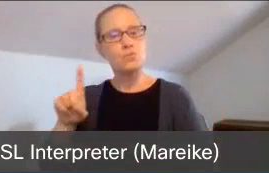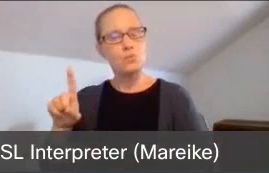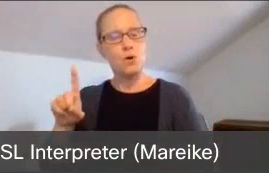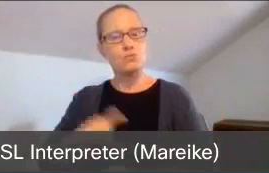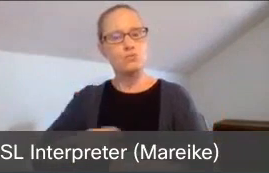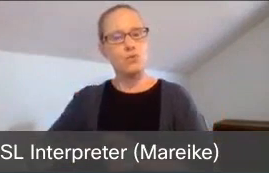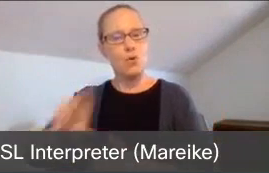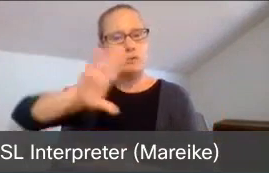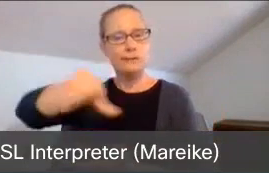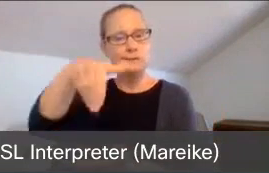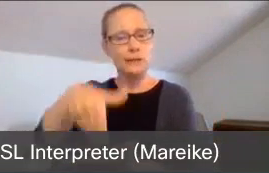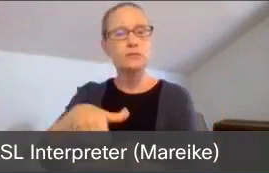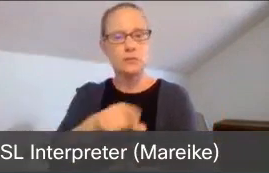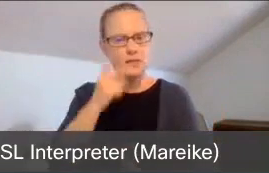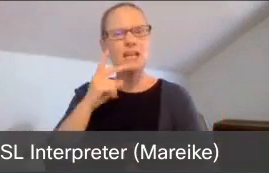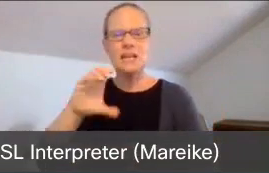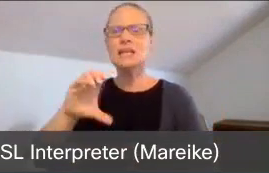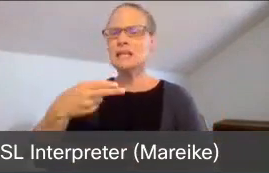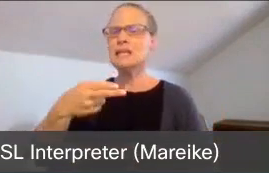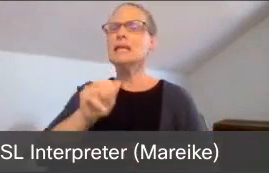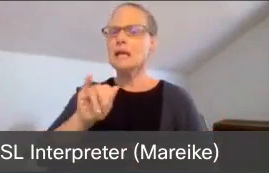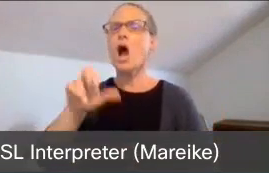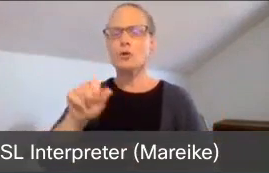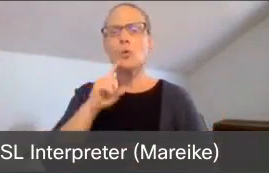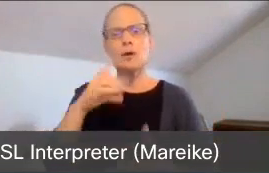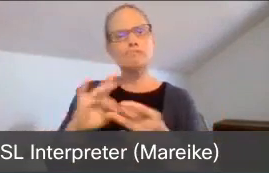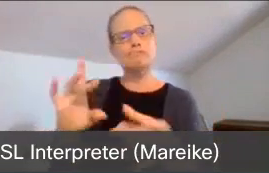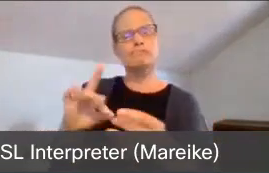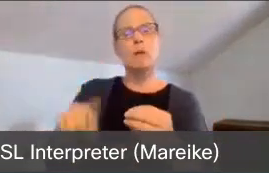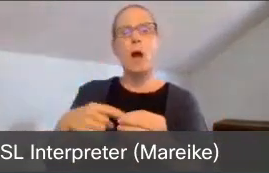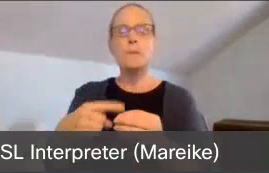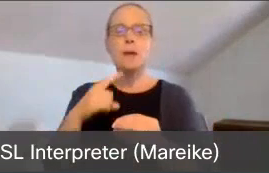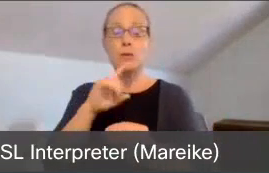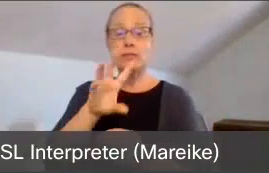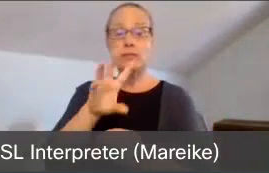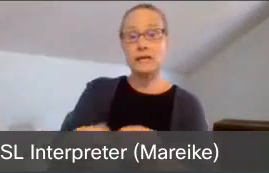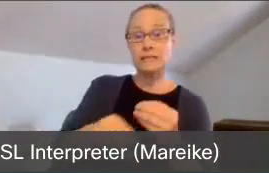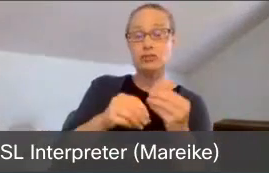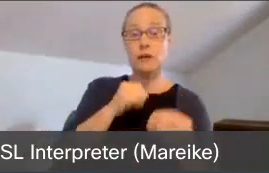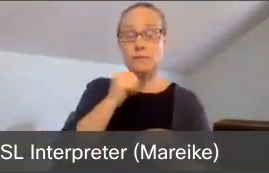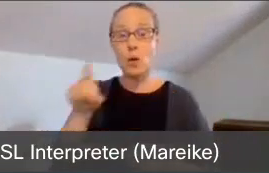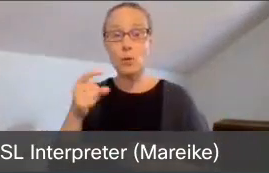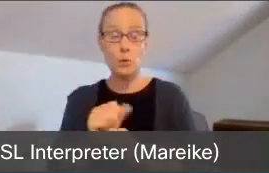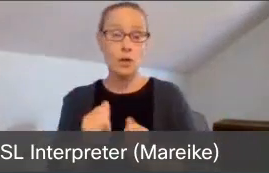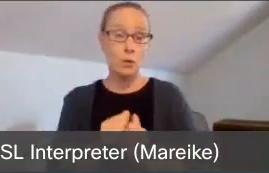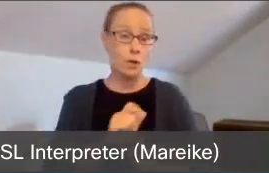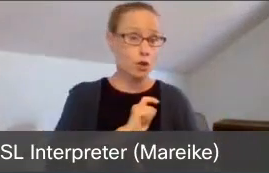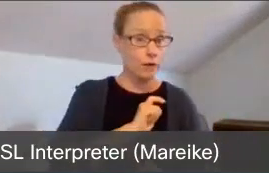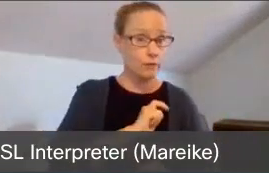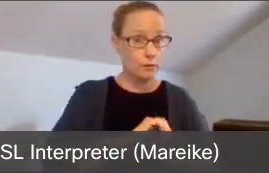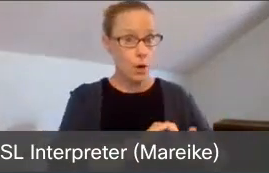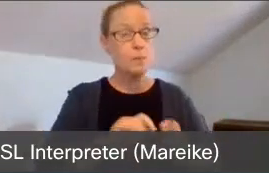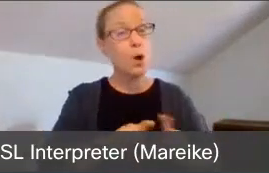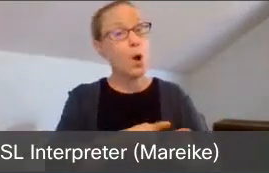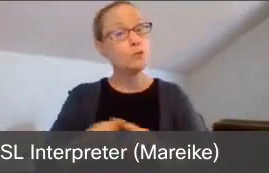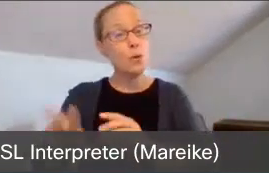also see, Kiara will talk to you a little bit about the addition of not only working with our law enforcement partners, but also adding in